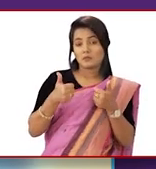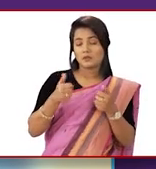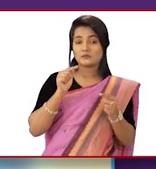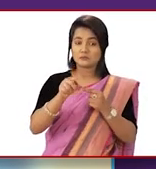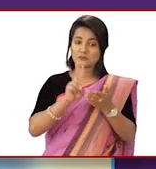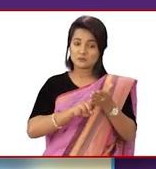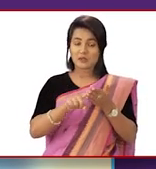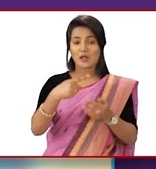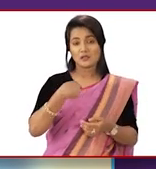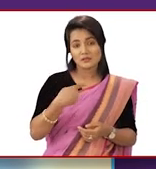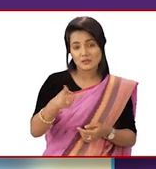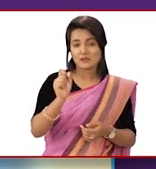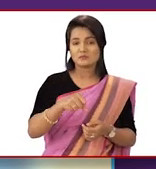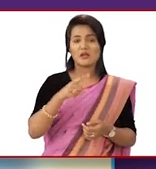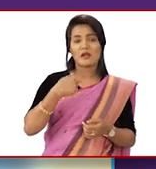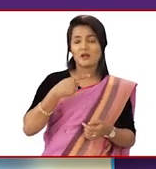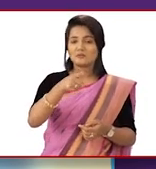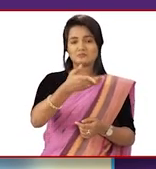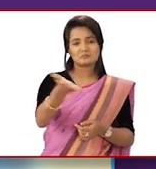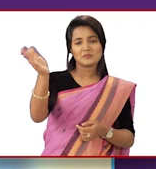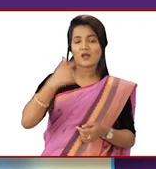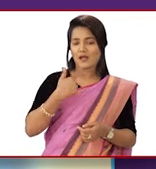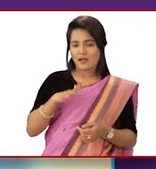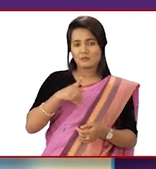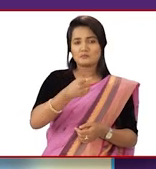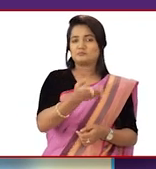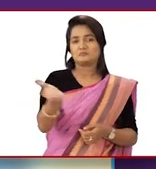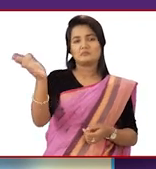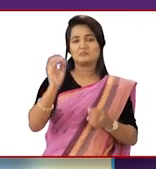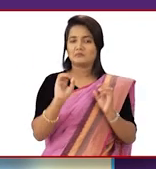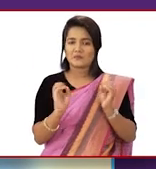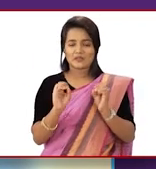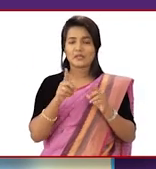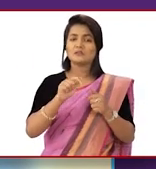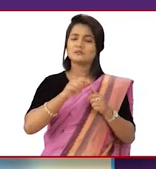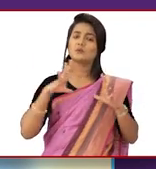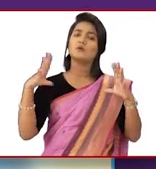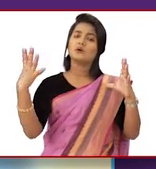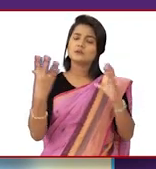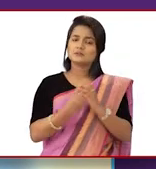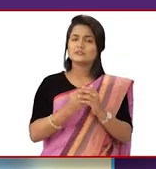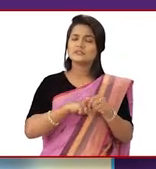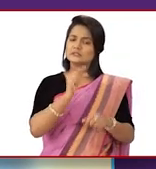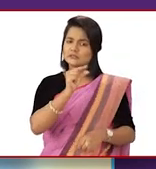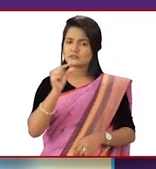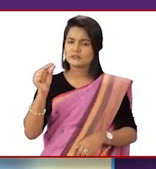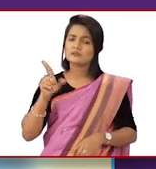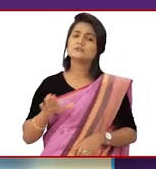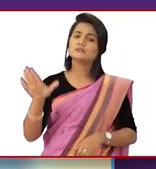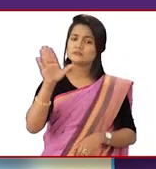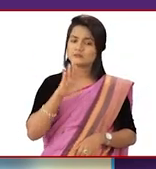you needed me, you could not have done it without me. It comes off that way. It also sometimes there